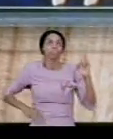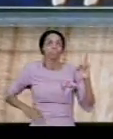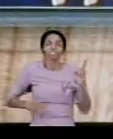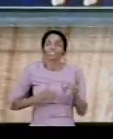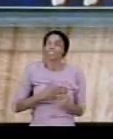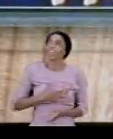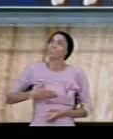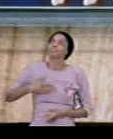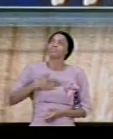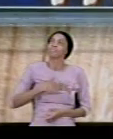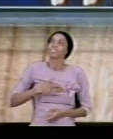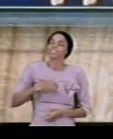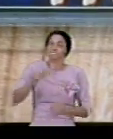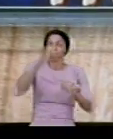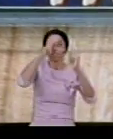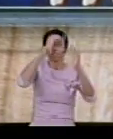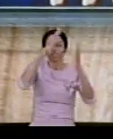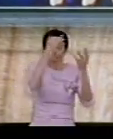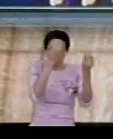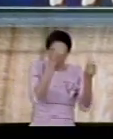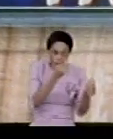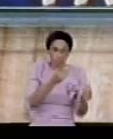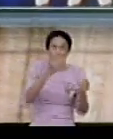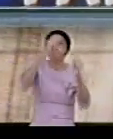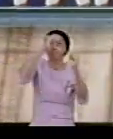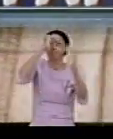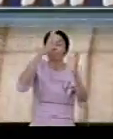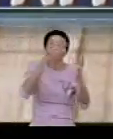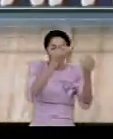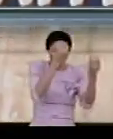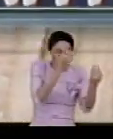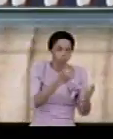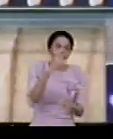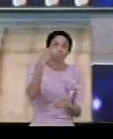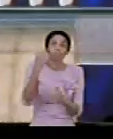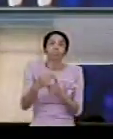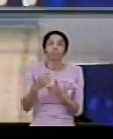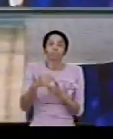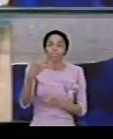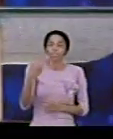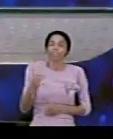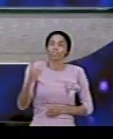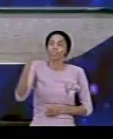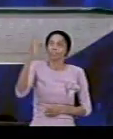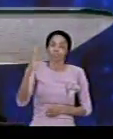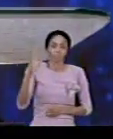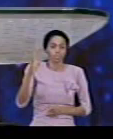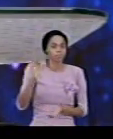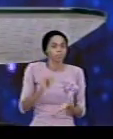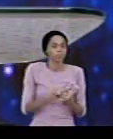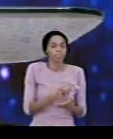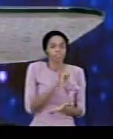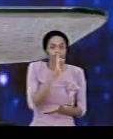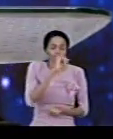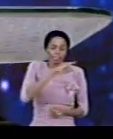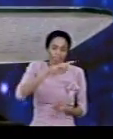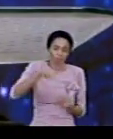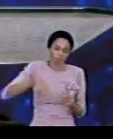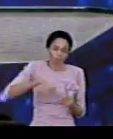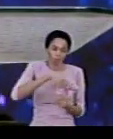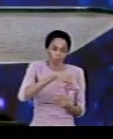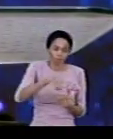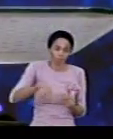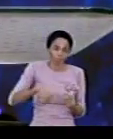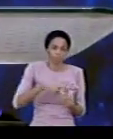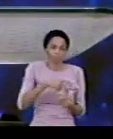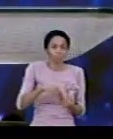Father, obeying the Father, obeying the word of God. That, in summary, is